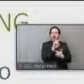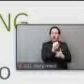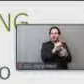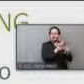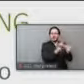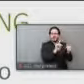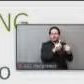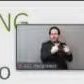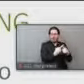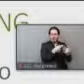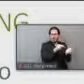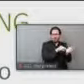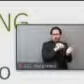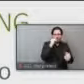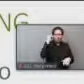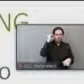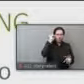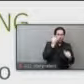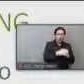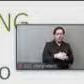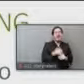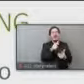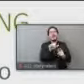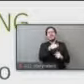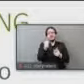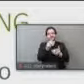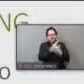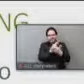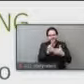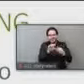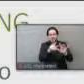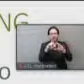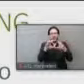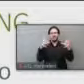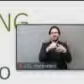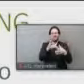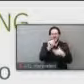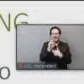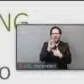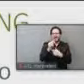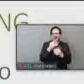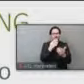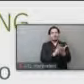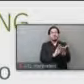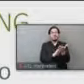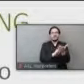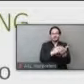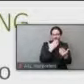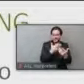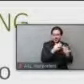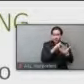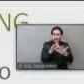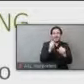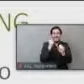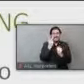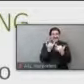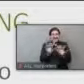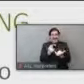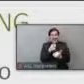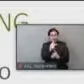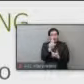Katrina Hotram-Lopez, our secretary there. But you can see that while COVID deaths were going